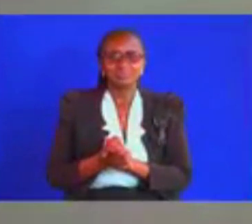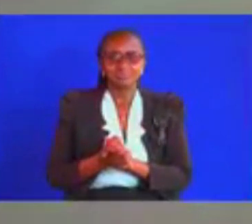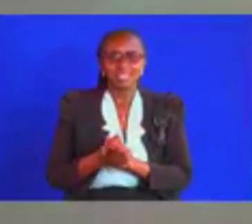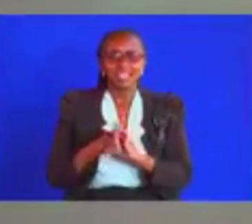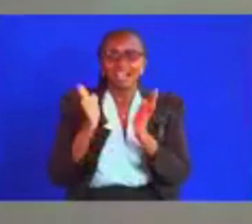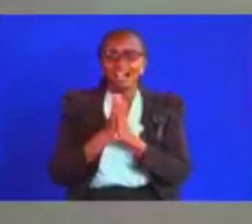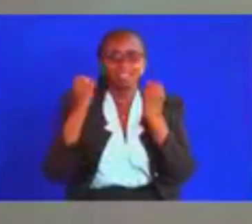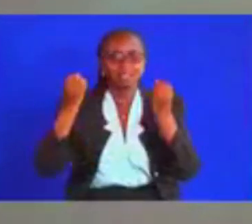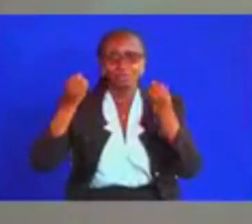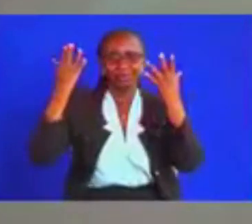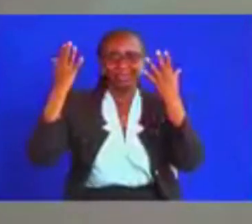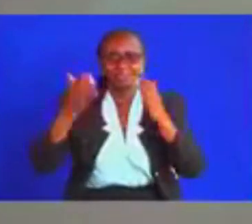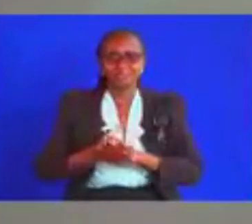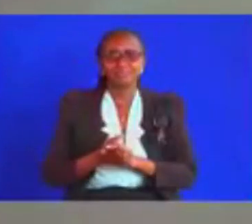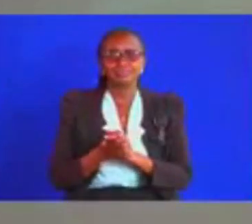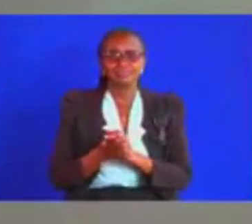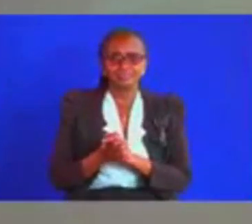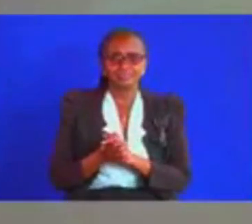Hallelujah.